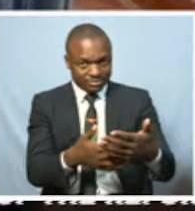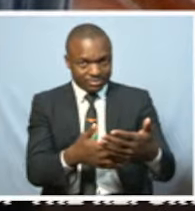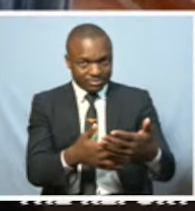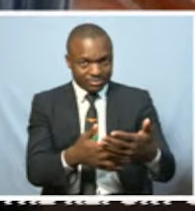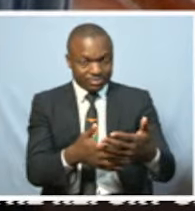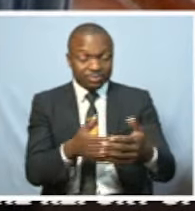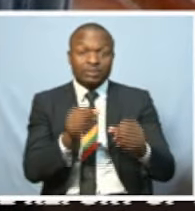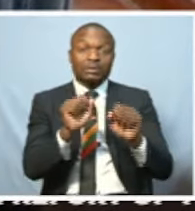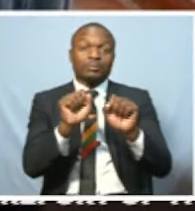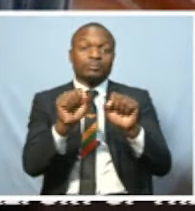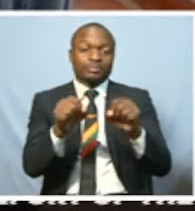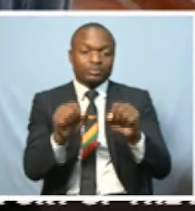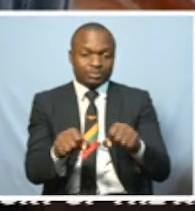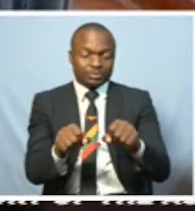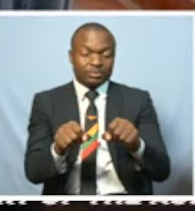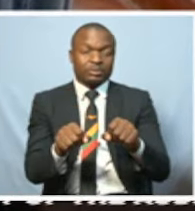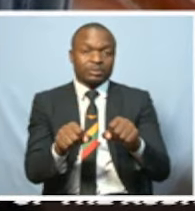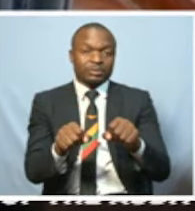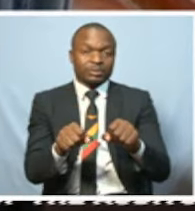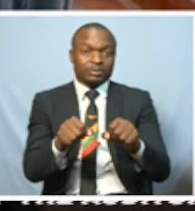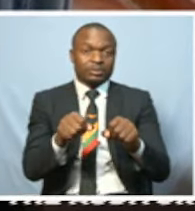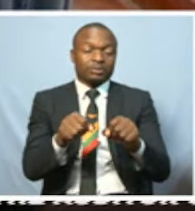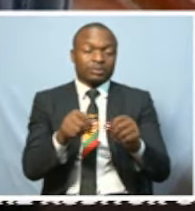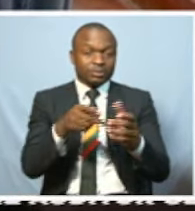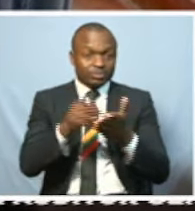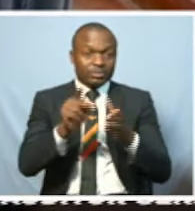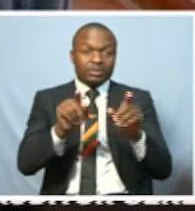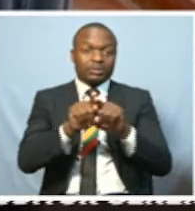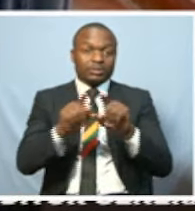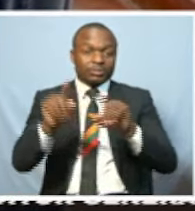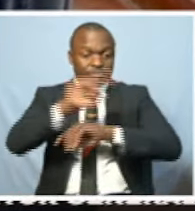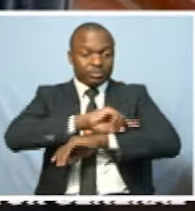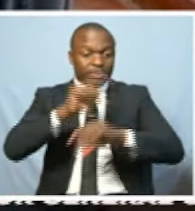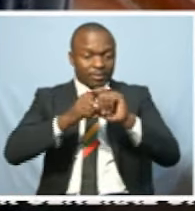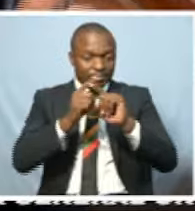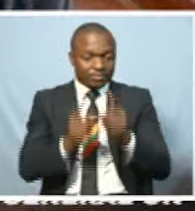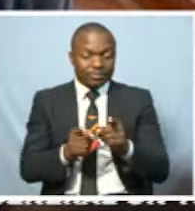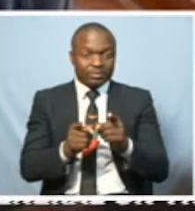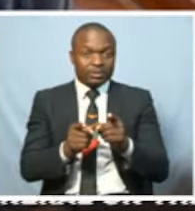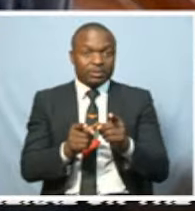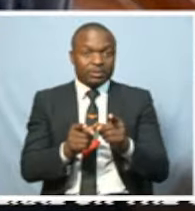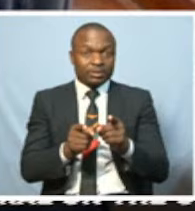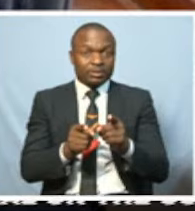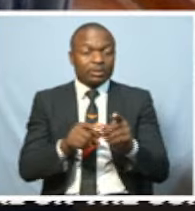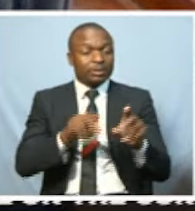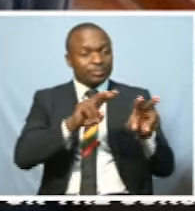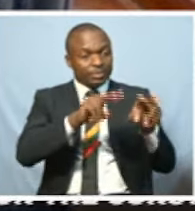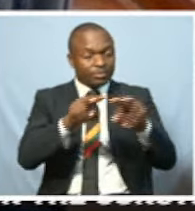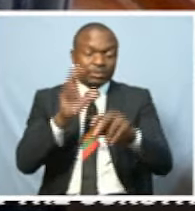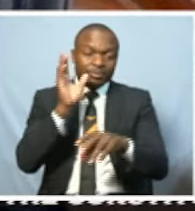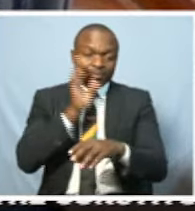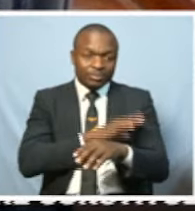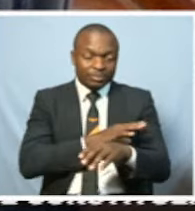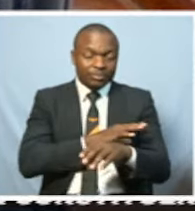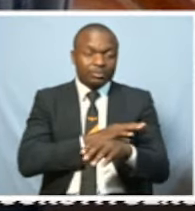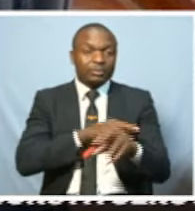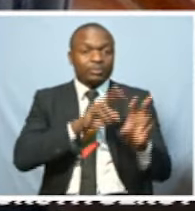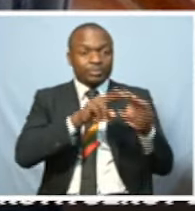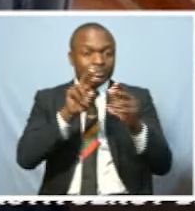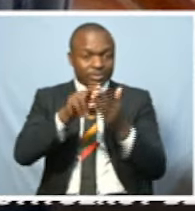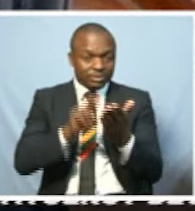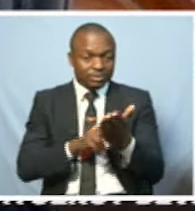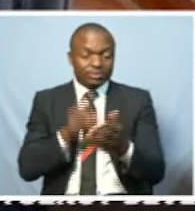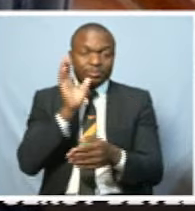very possible to have it even paid on that day. But we would have done the inspection and done the inspection report